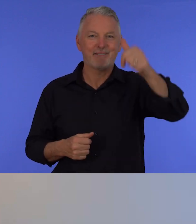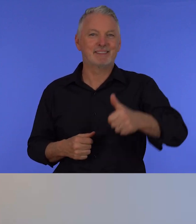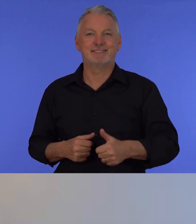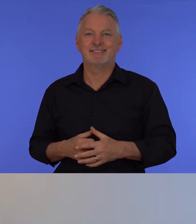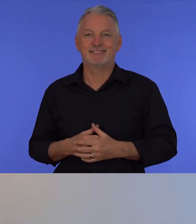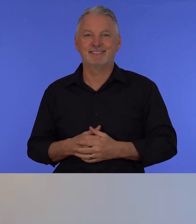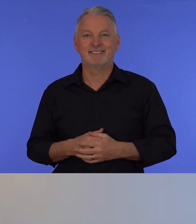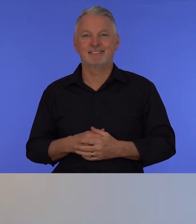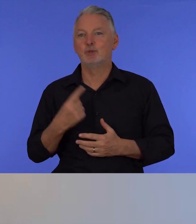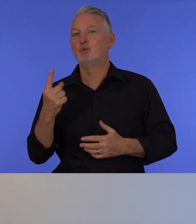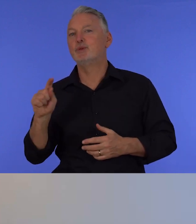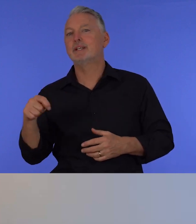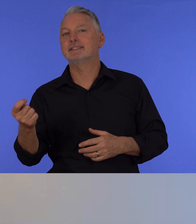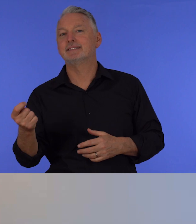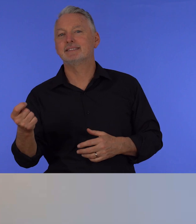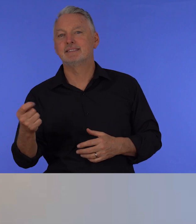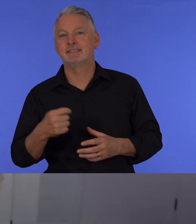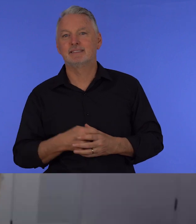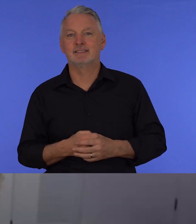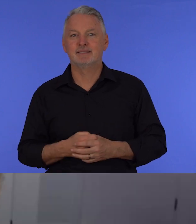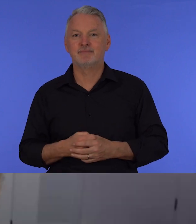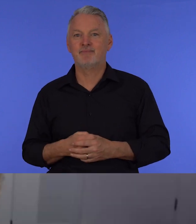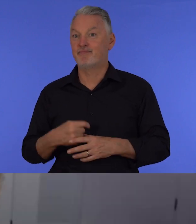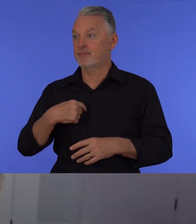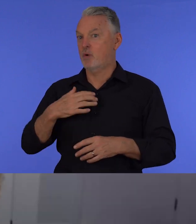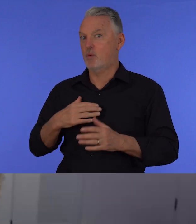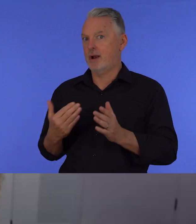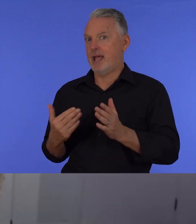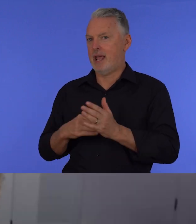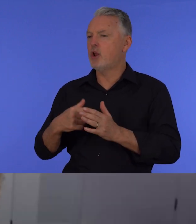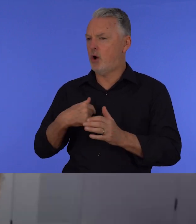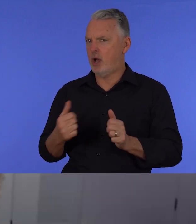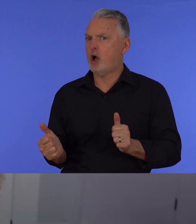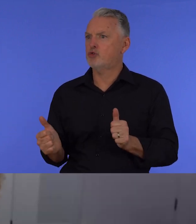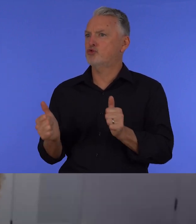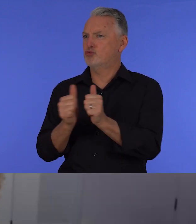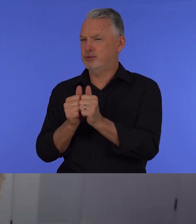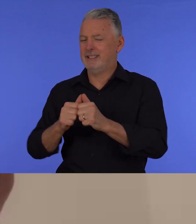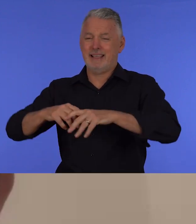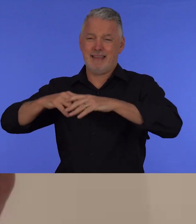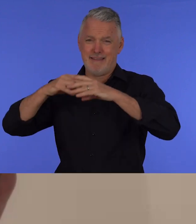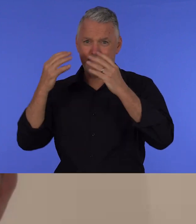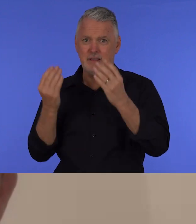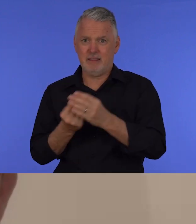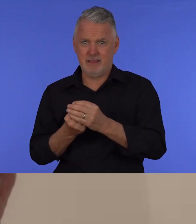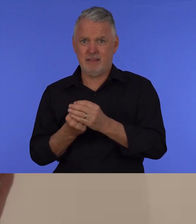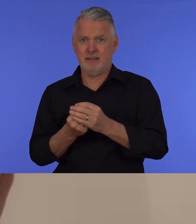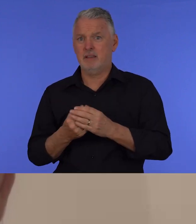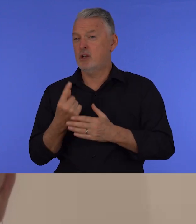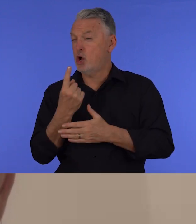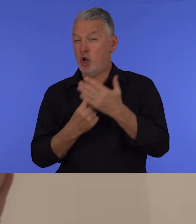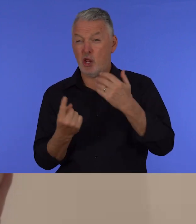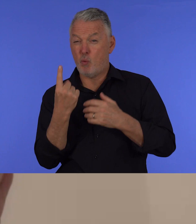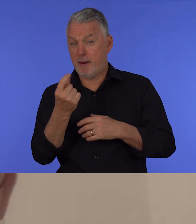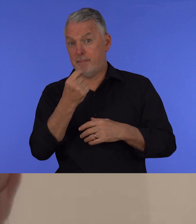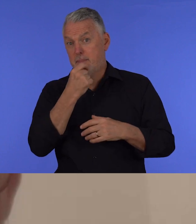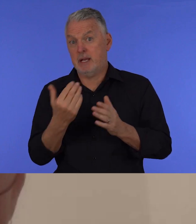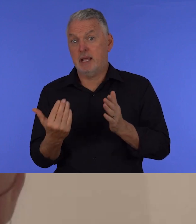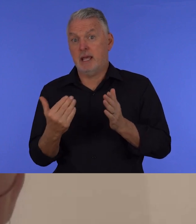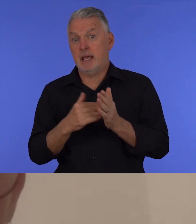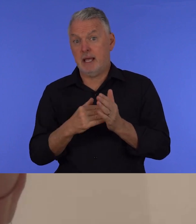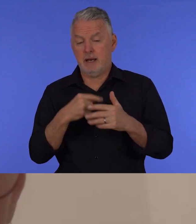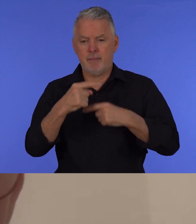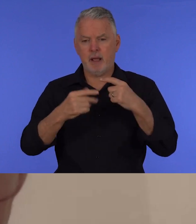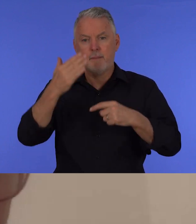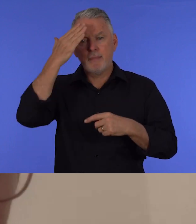and engaged life. Love it. Who wants to go next? I was just going to add to that. I very much agree with all that was said